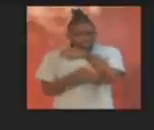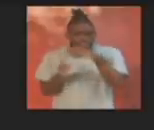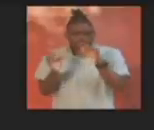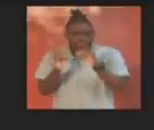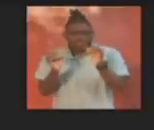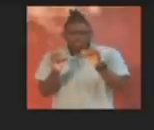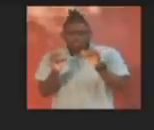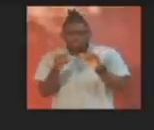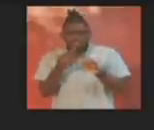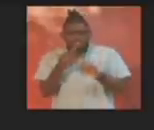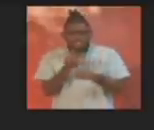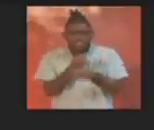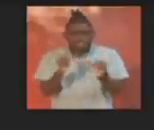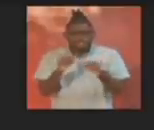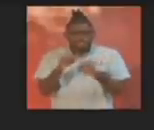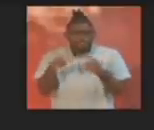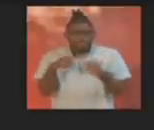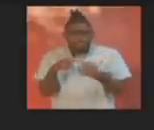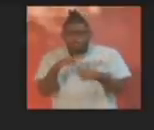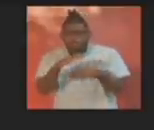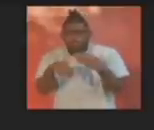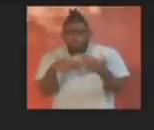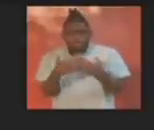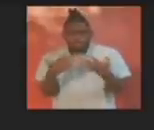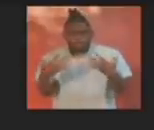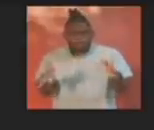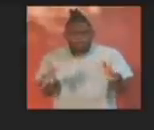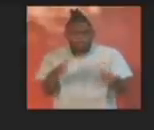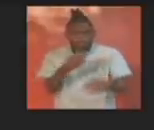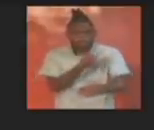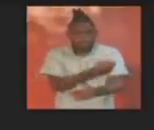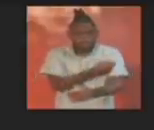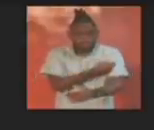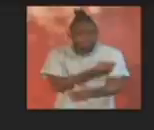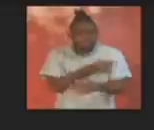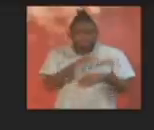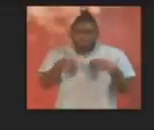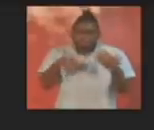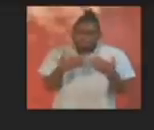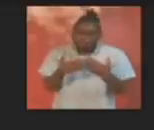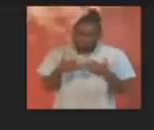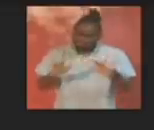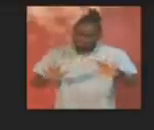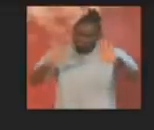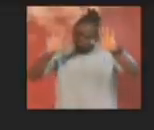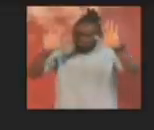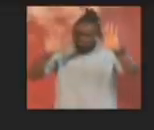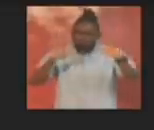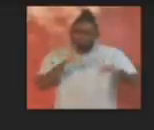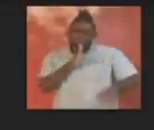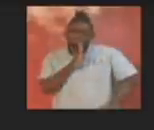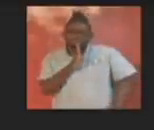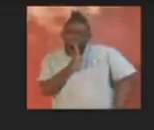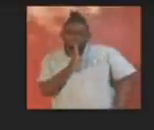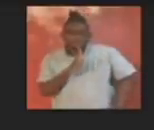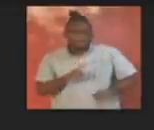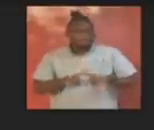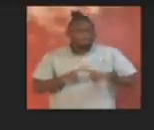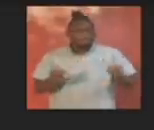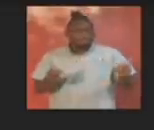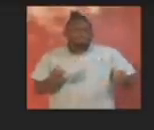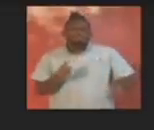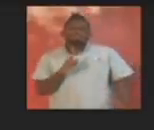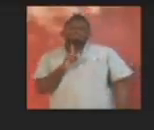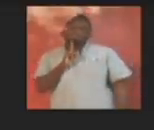everybody's safe, vaccine equality, all wonderful talks, but really when it comes to the reality, we talk about